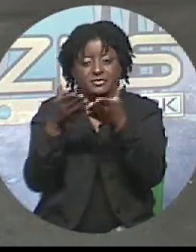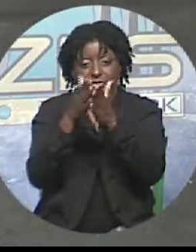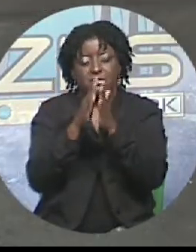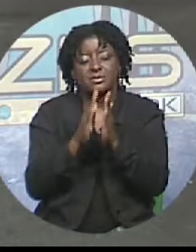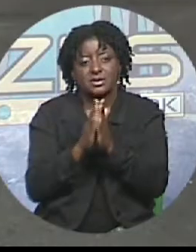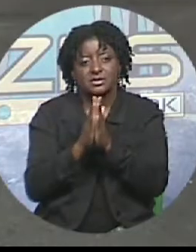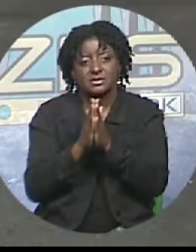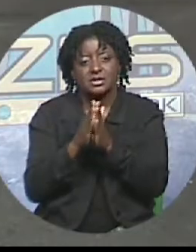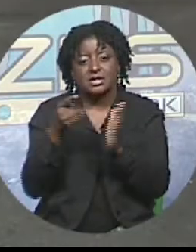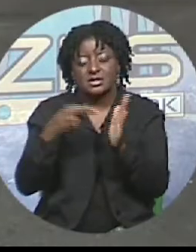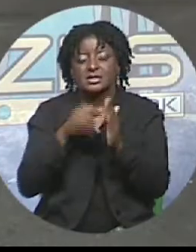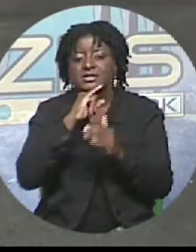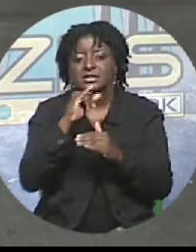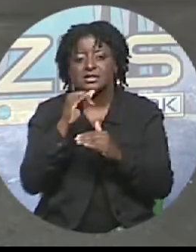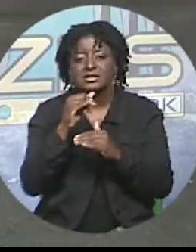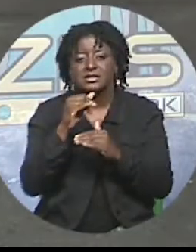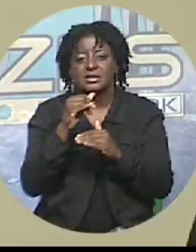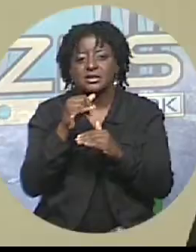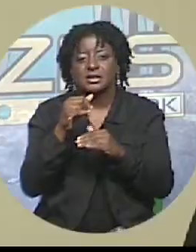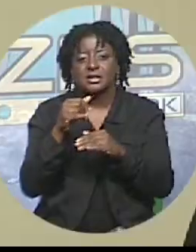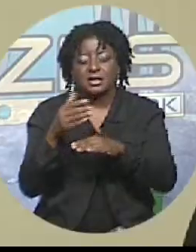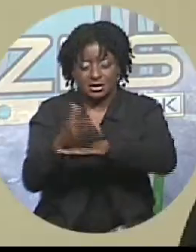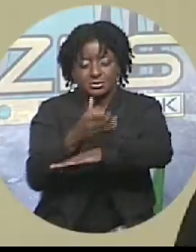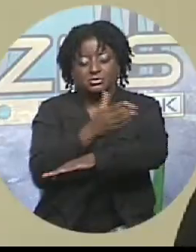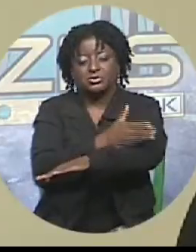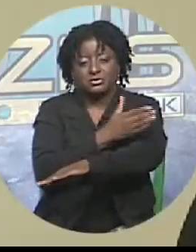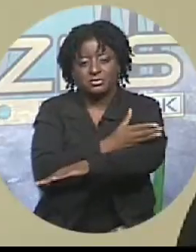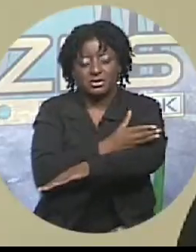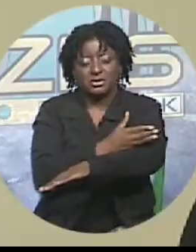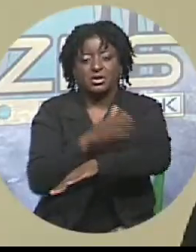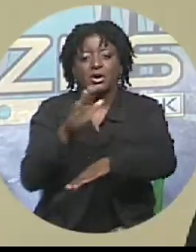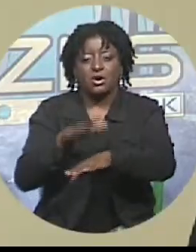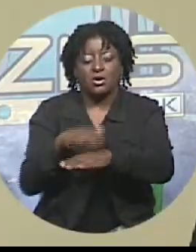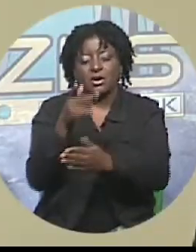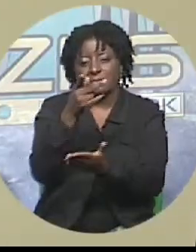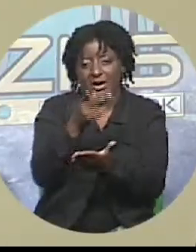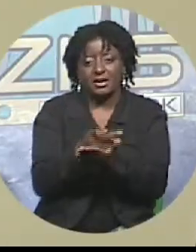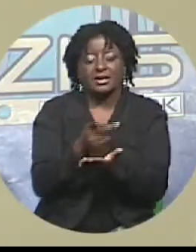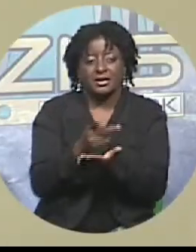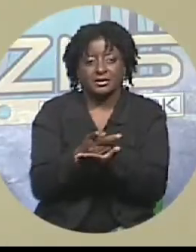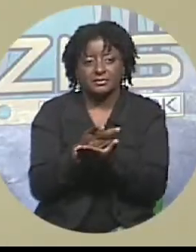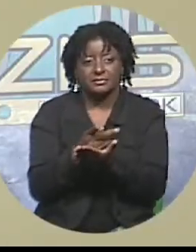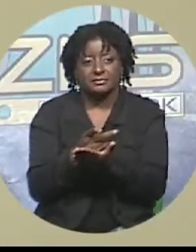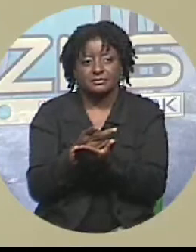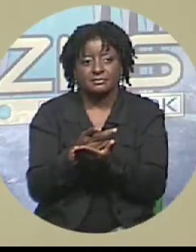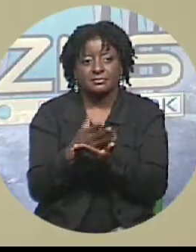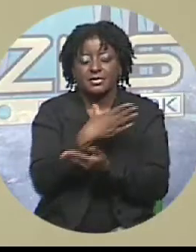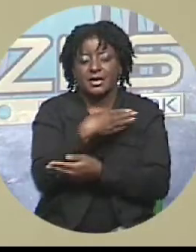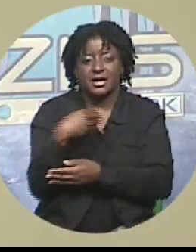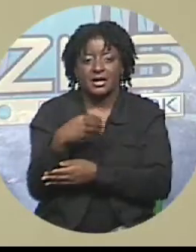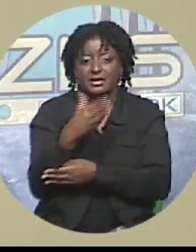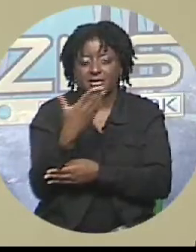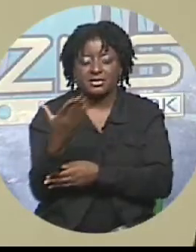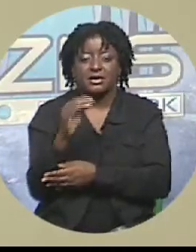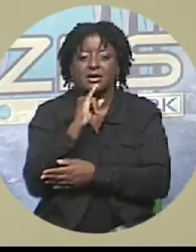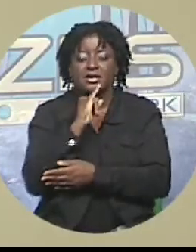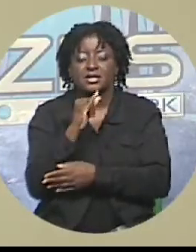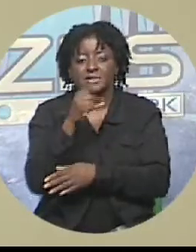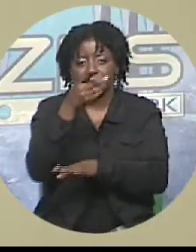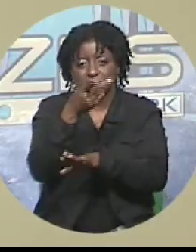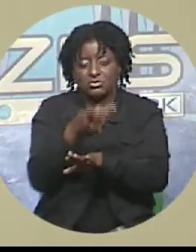fight the congestion of the city and parking. And there is a